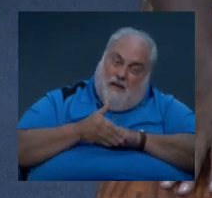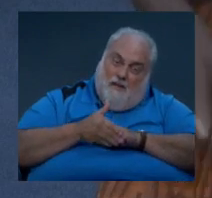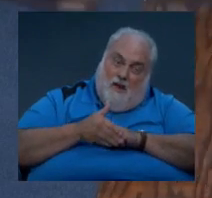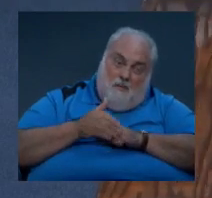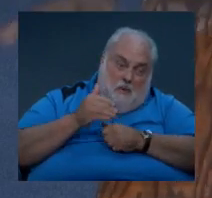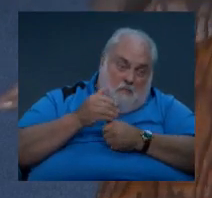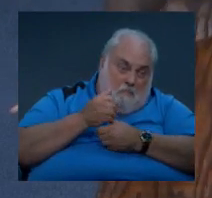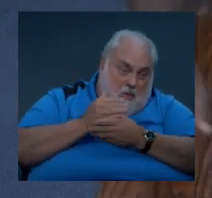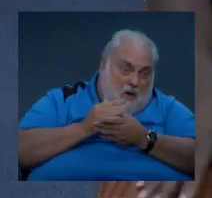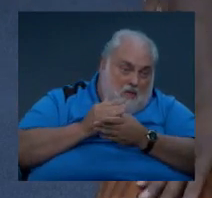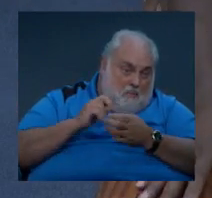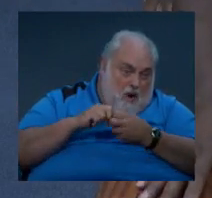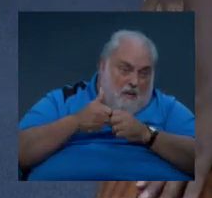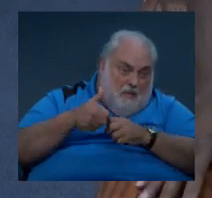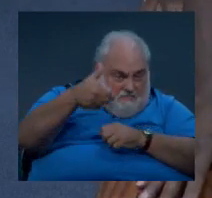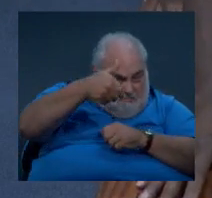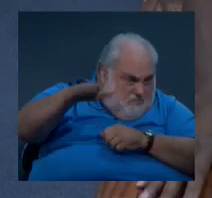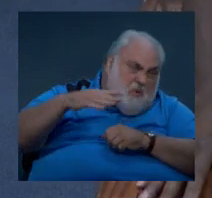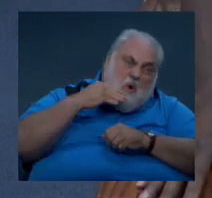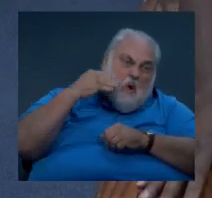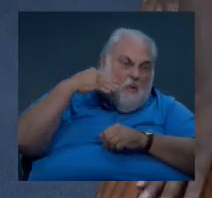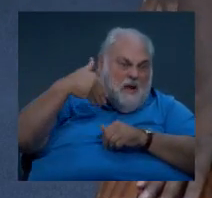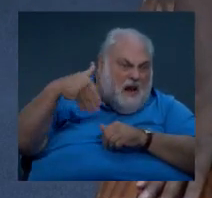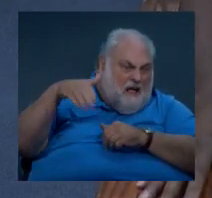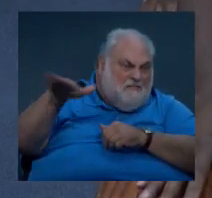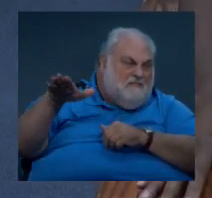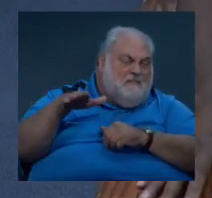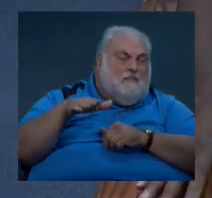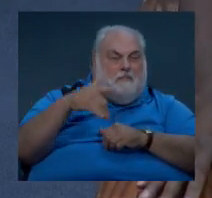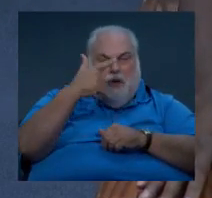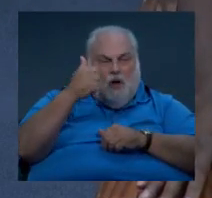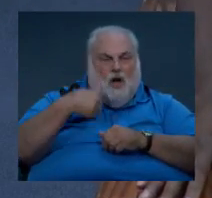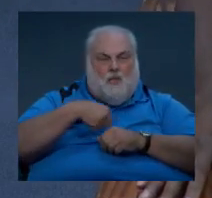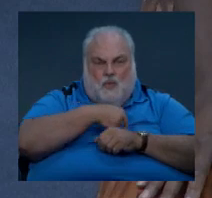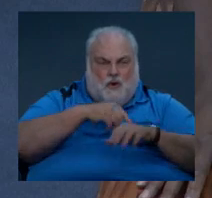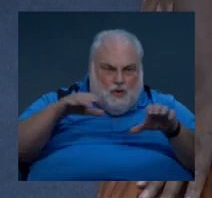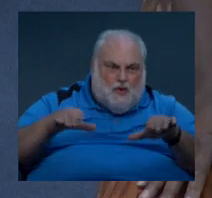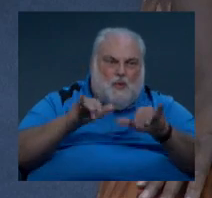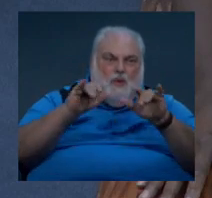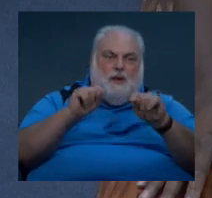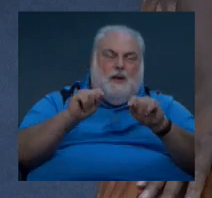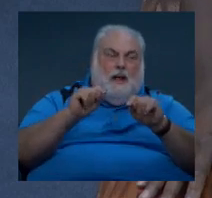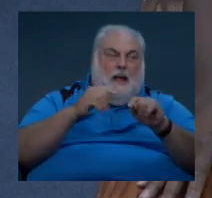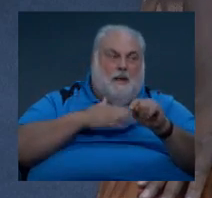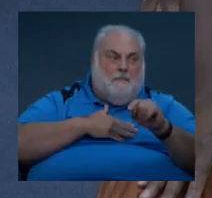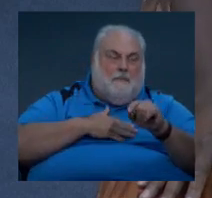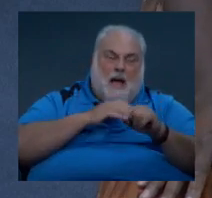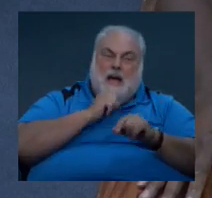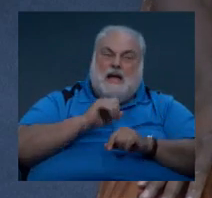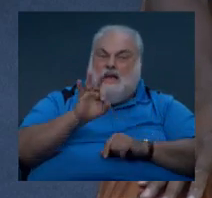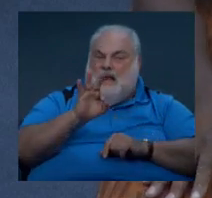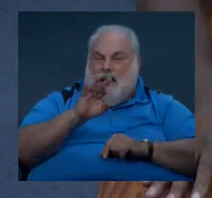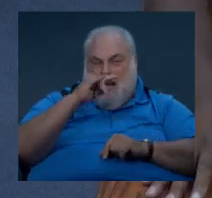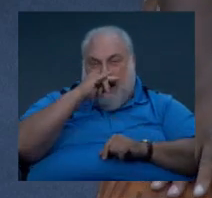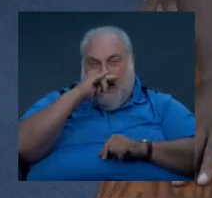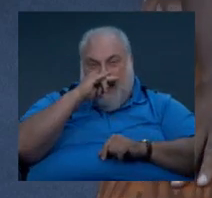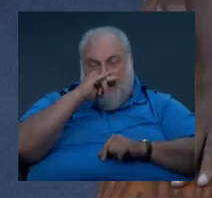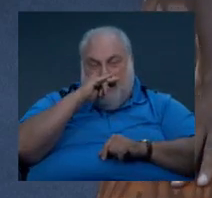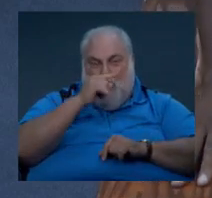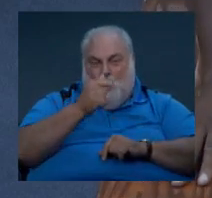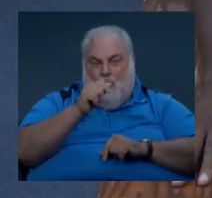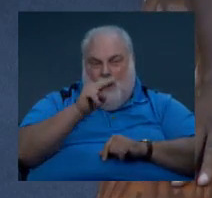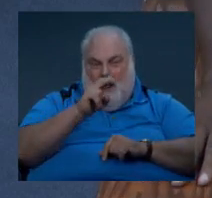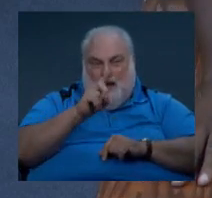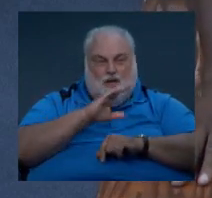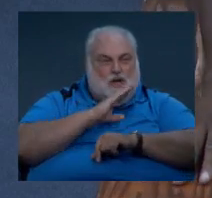of the problem, hey, go home, sit down somewhere, because this is what we're doing. My little 9-year-old kid my granddaughter told